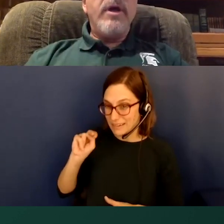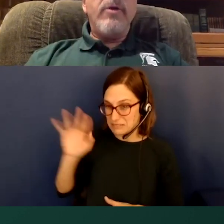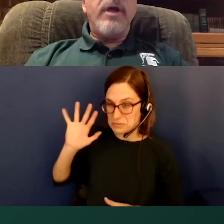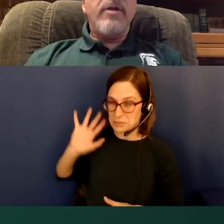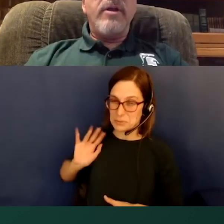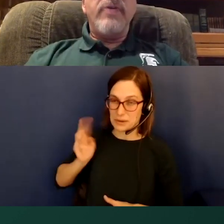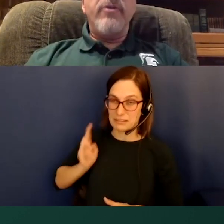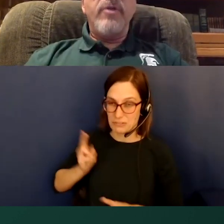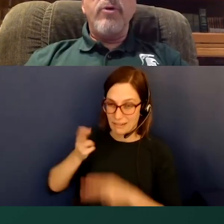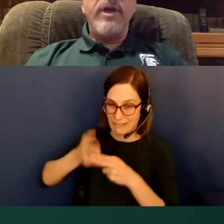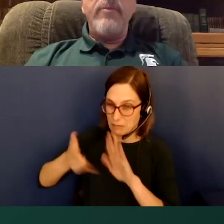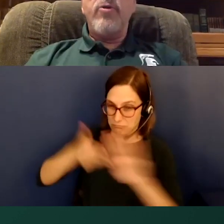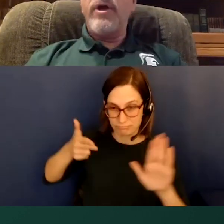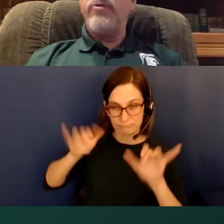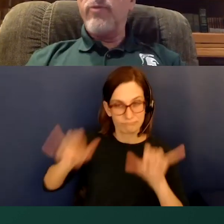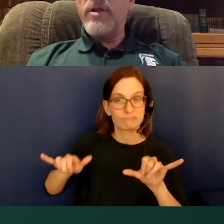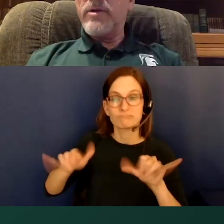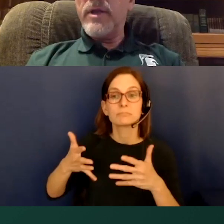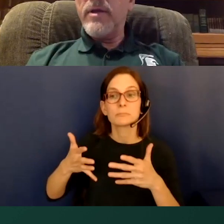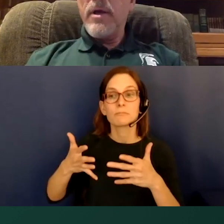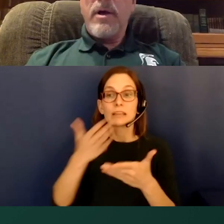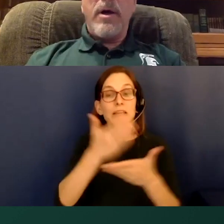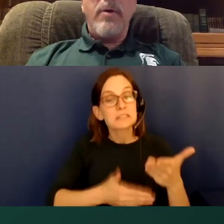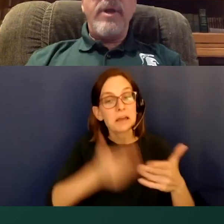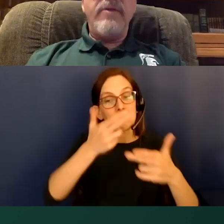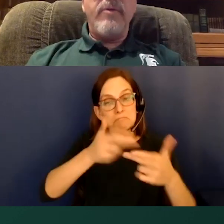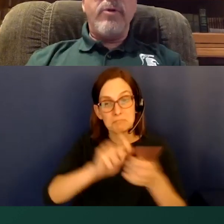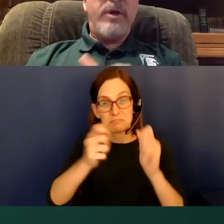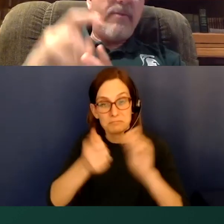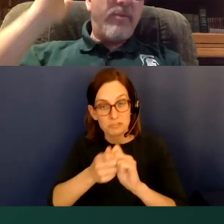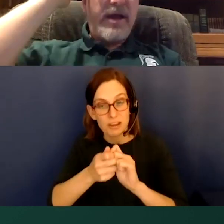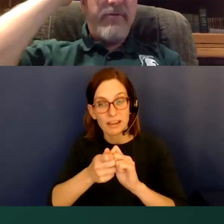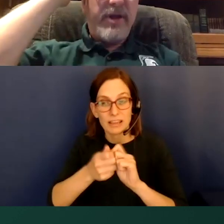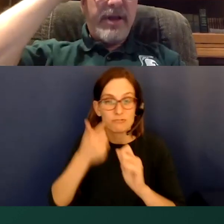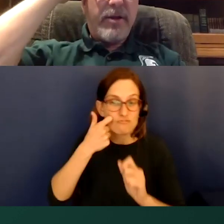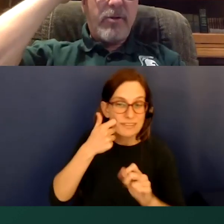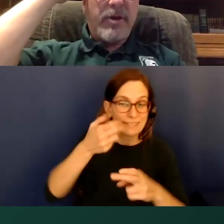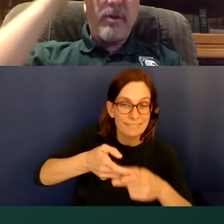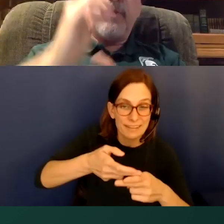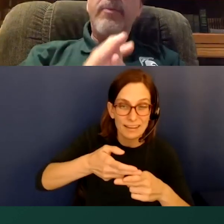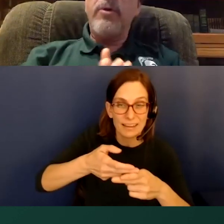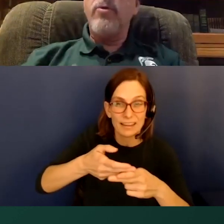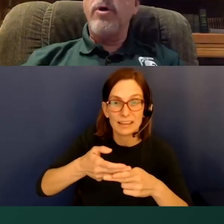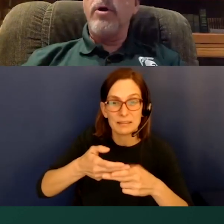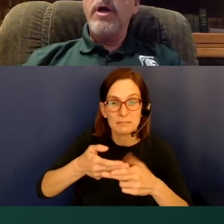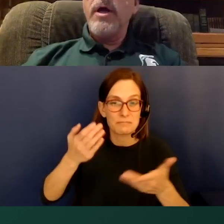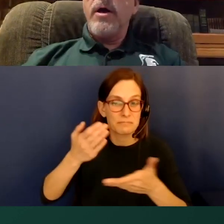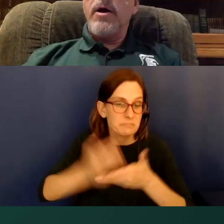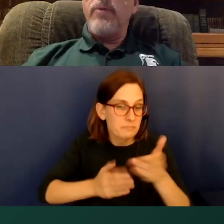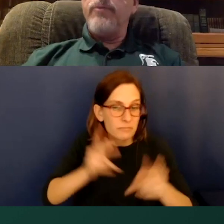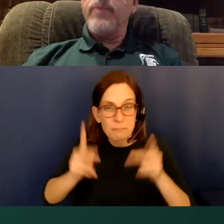of the other constellations were named quite recently. Many of them were named by Hevelius or some people who